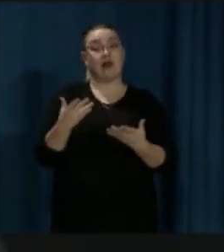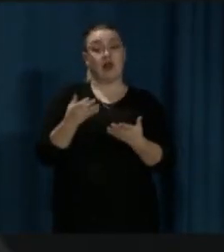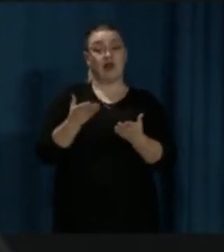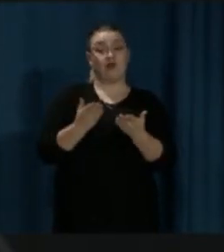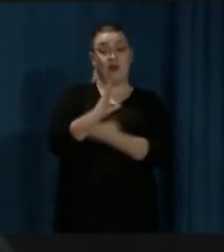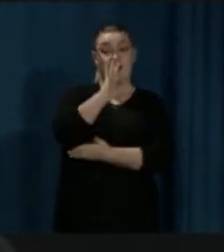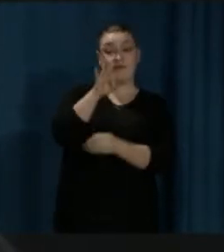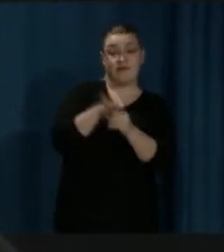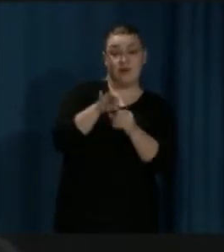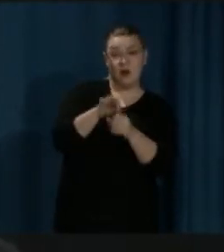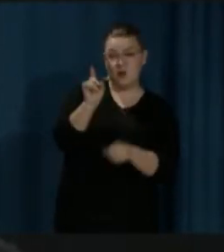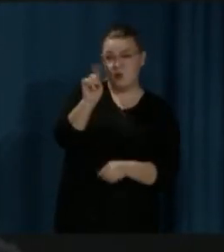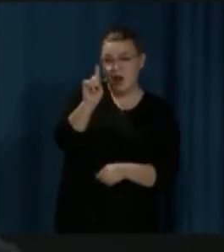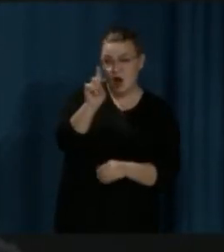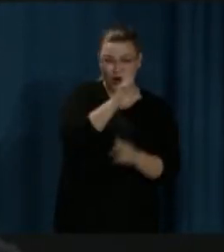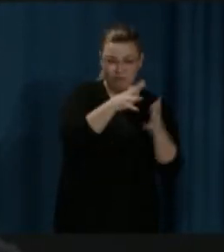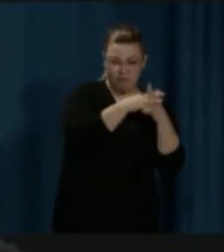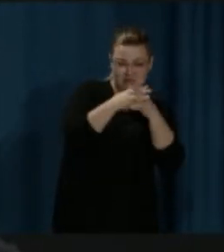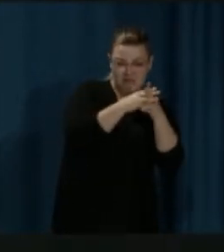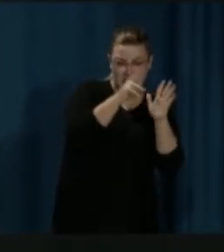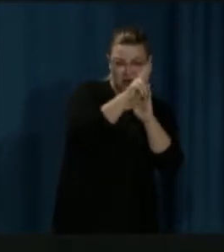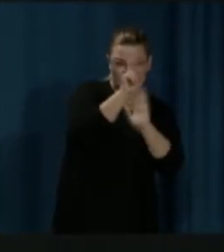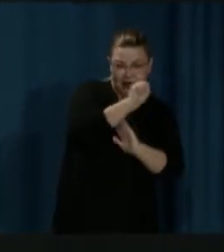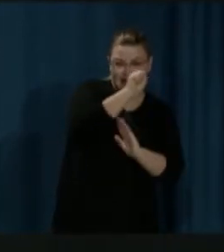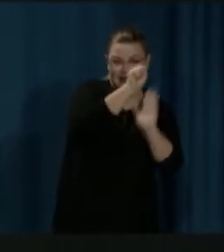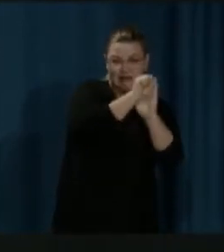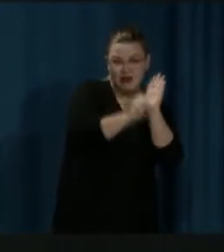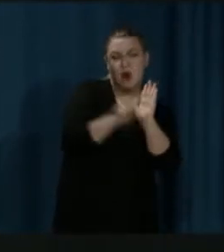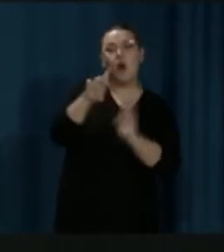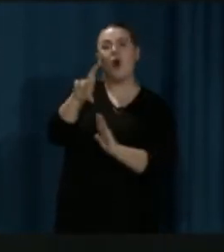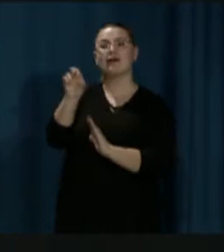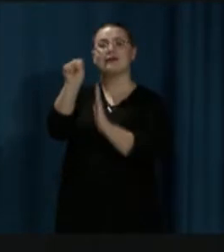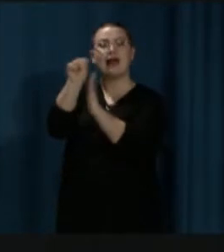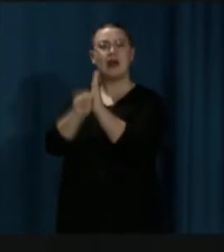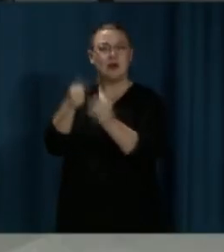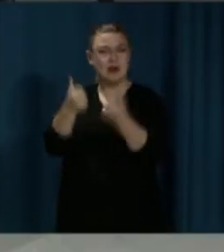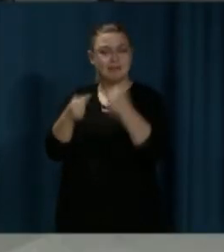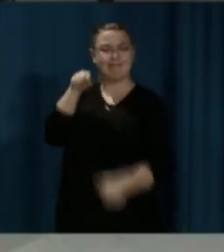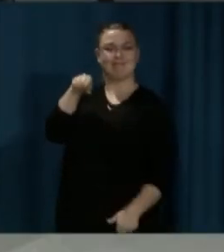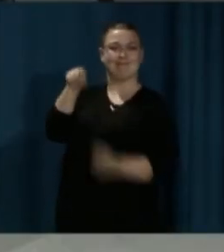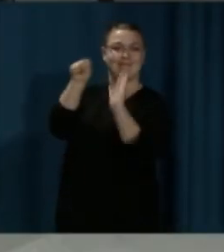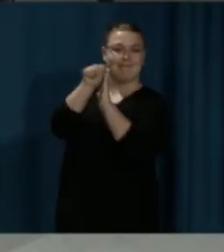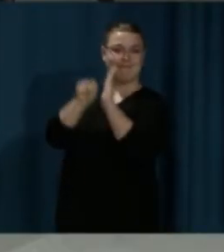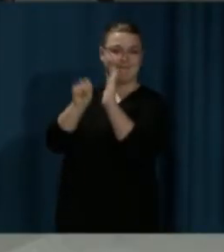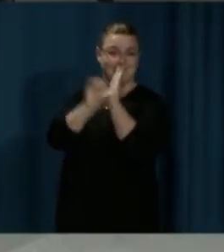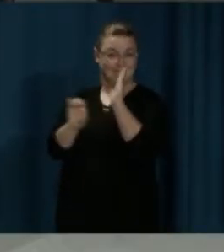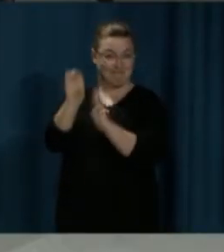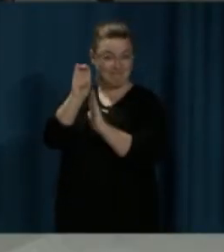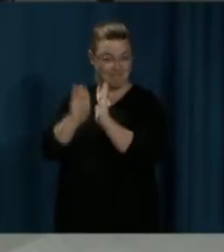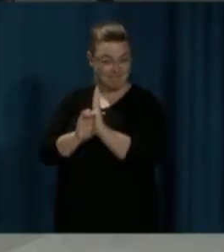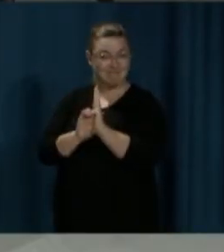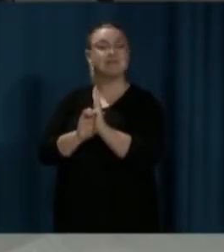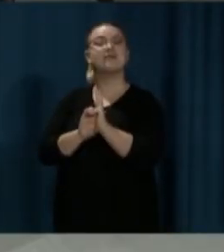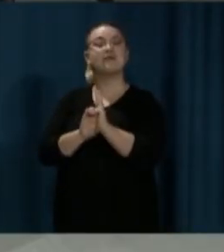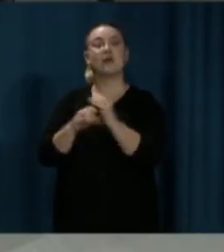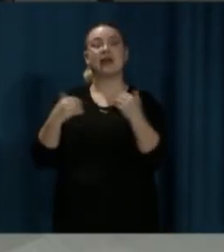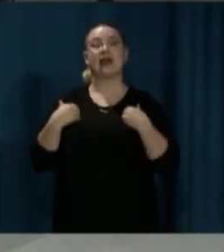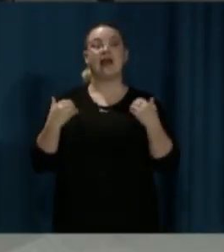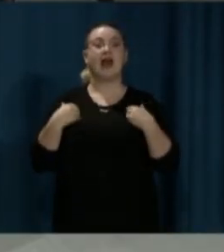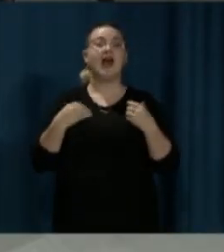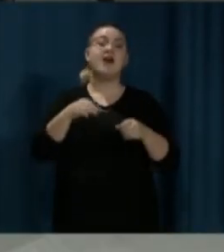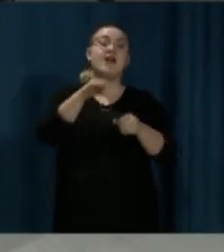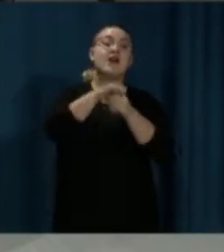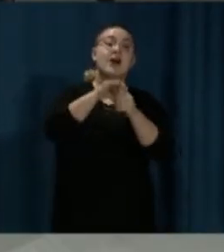is in state constitutions, and it really doesn't appear in the U.S. Constitution. There are some protections for voting,